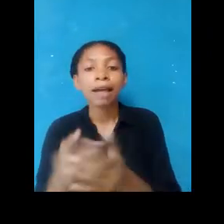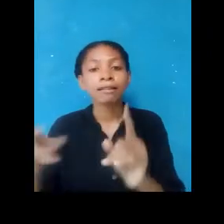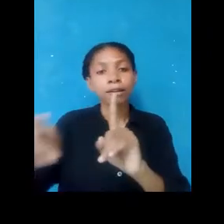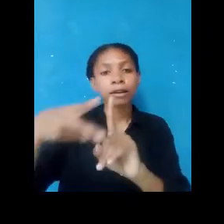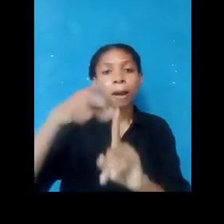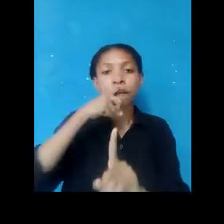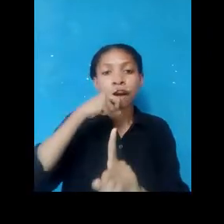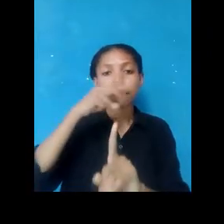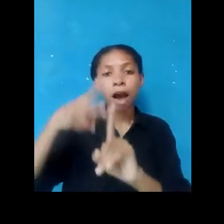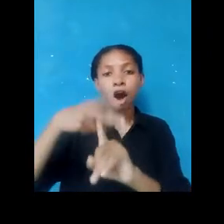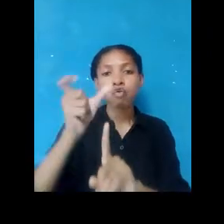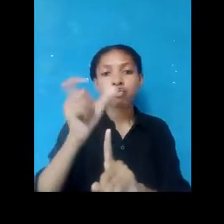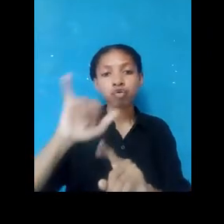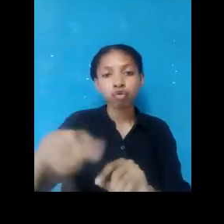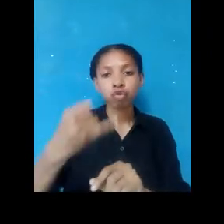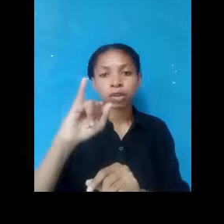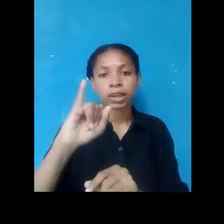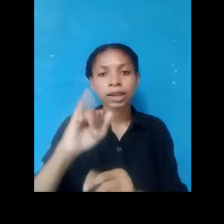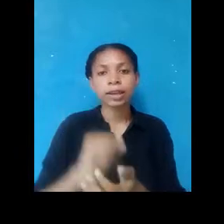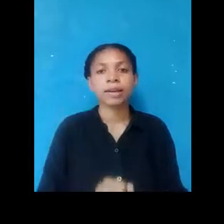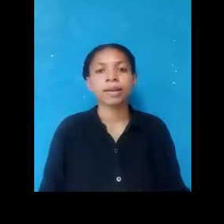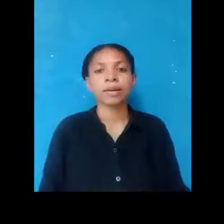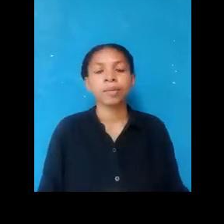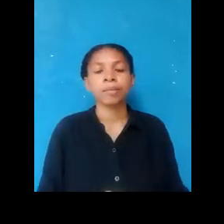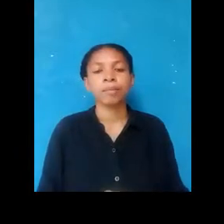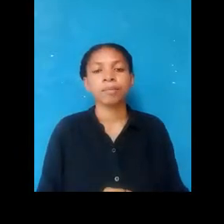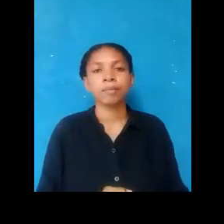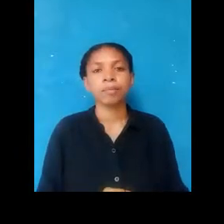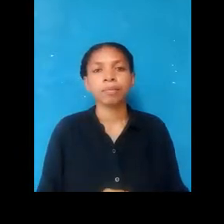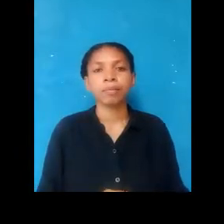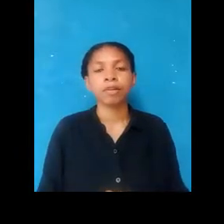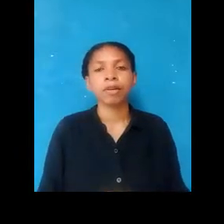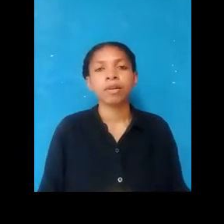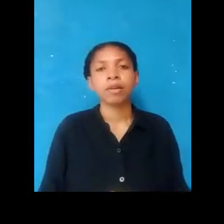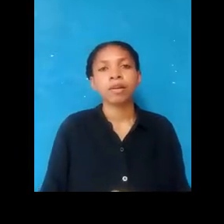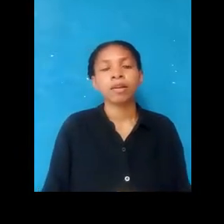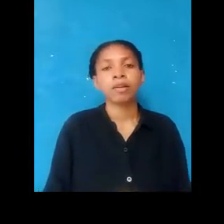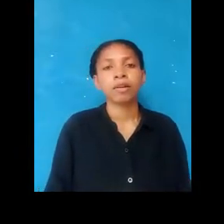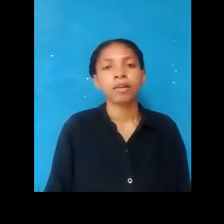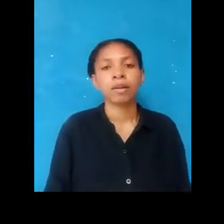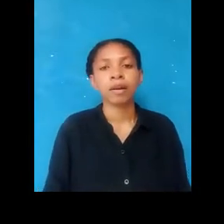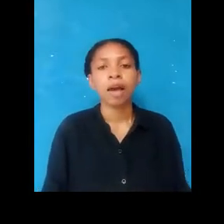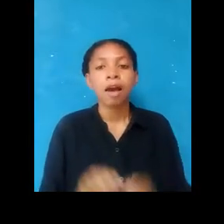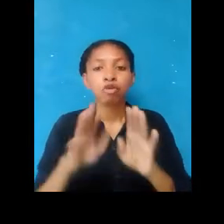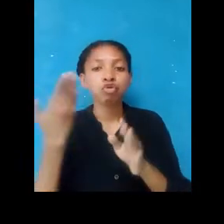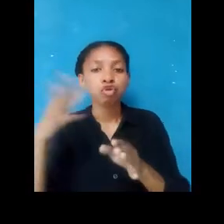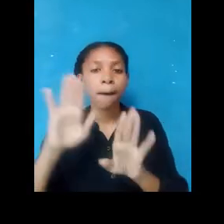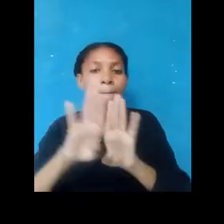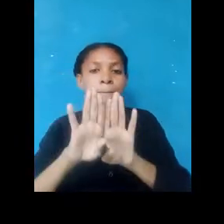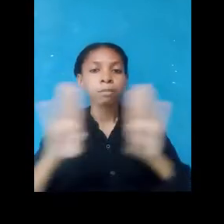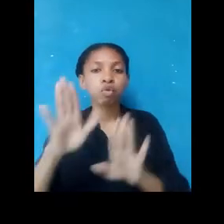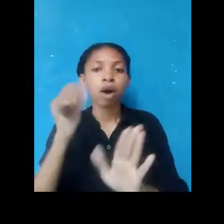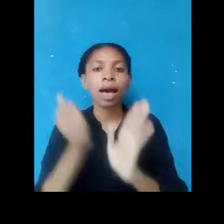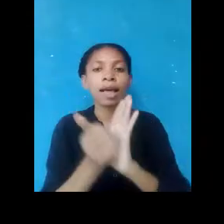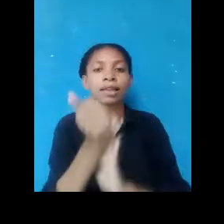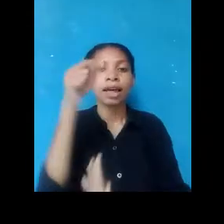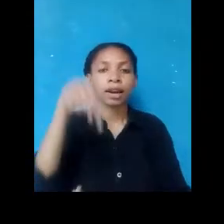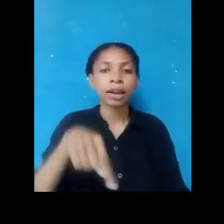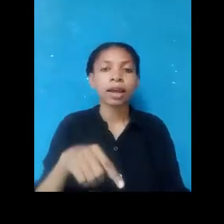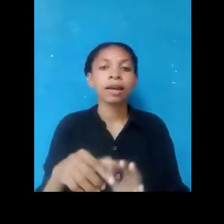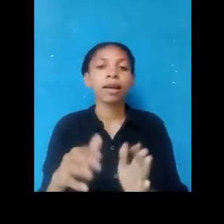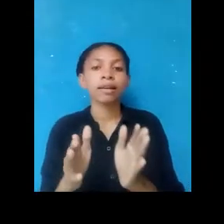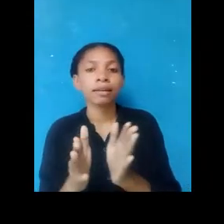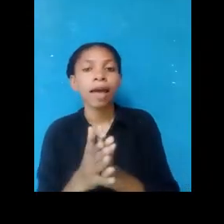with thoughtful and inspiring reflection, and to IPSPI for its ongoing leadership in strengthening the social work profession